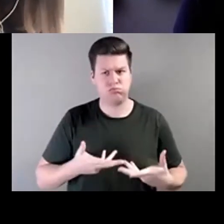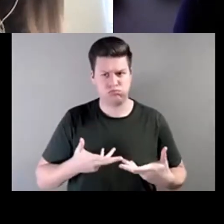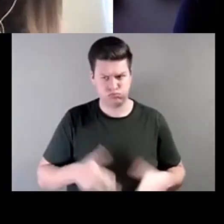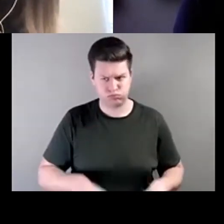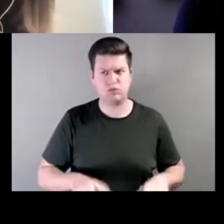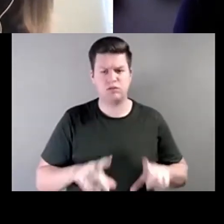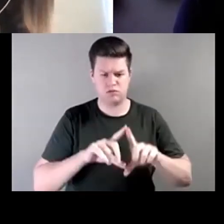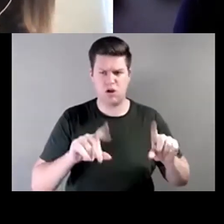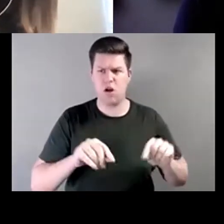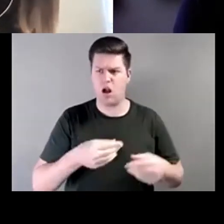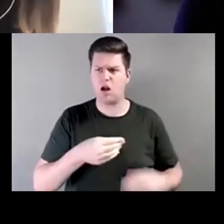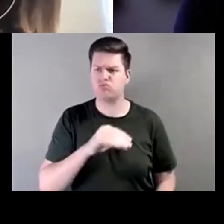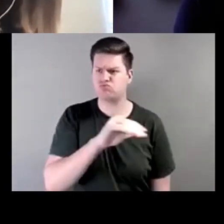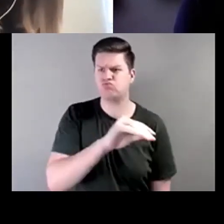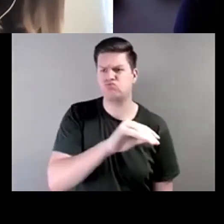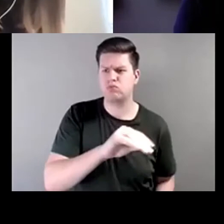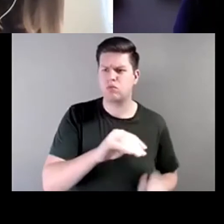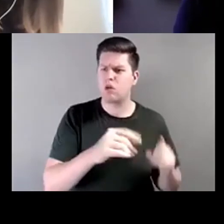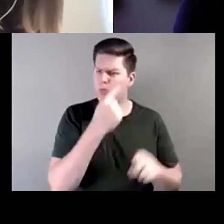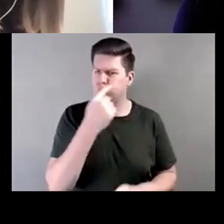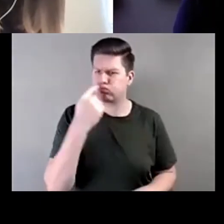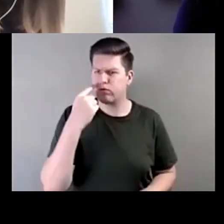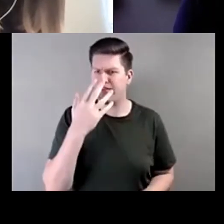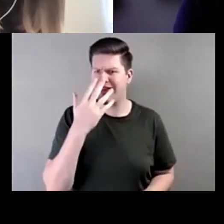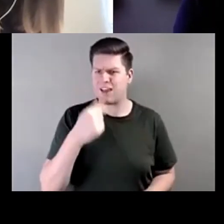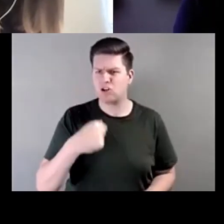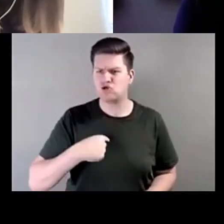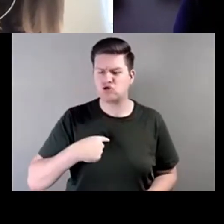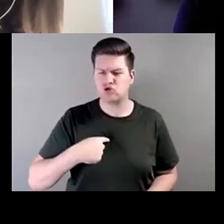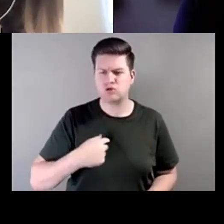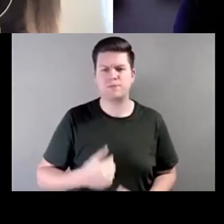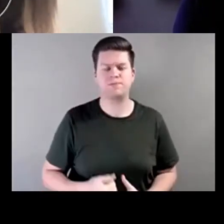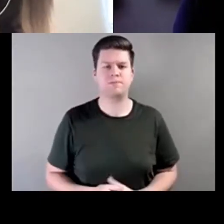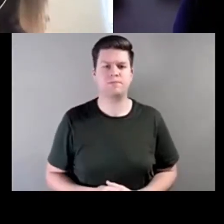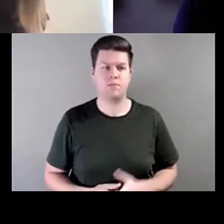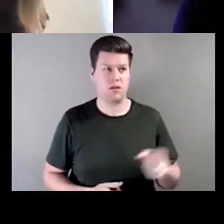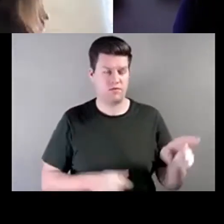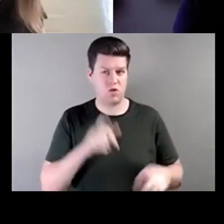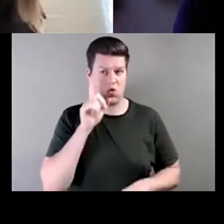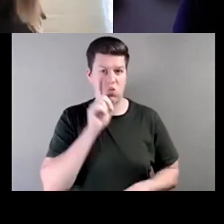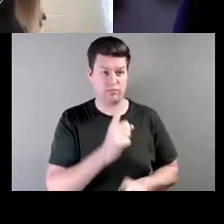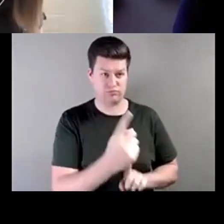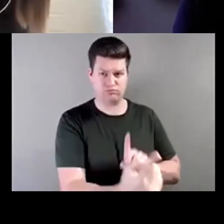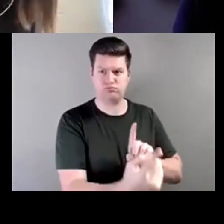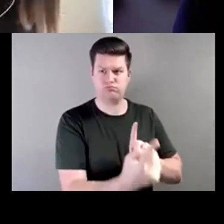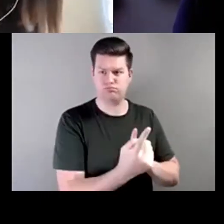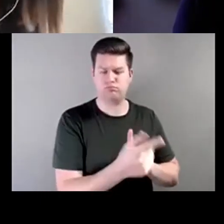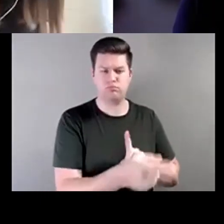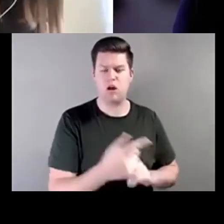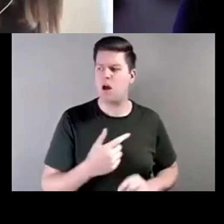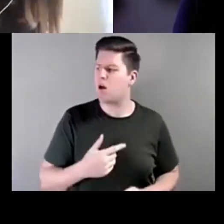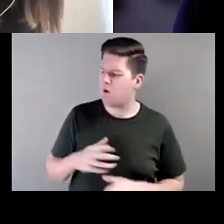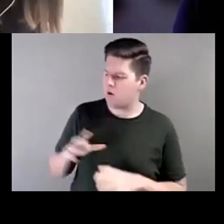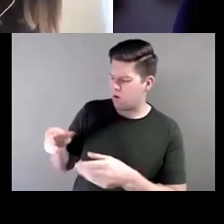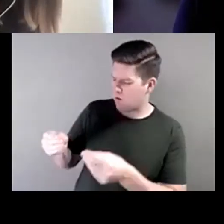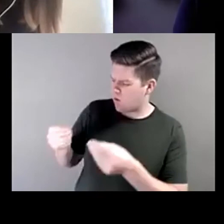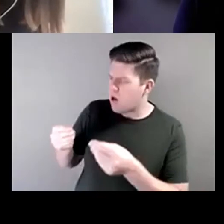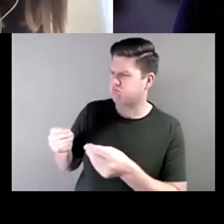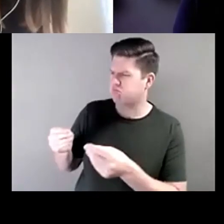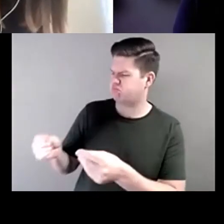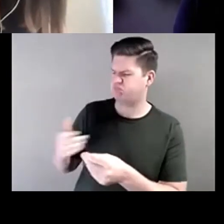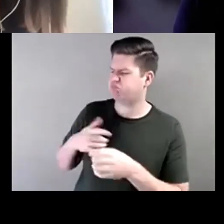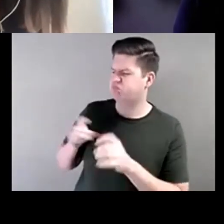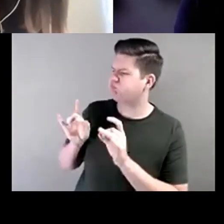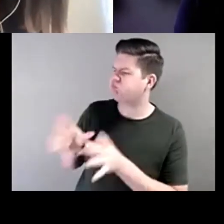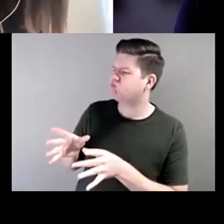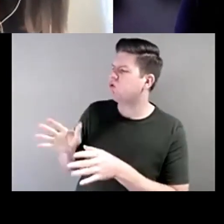of age document to the woman in question to use as proof of age, and the woman wouldn't accept it as proof